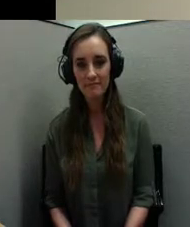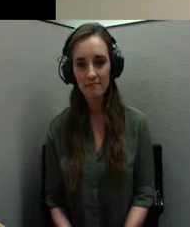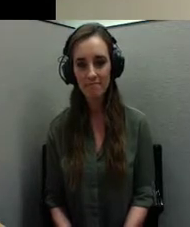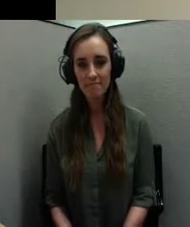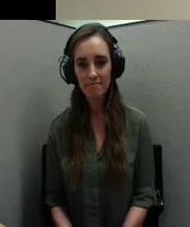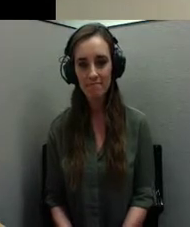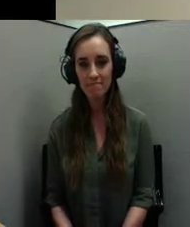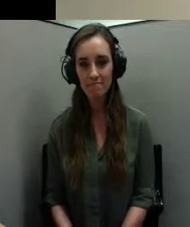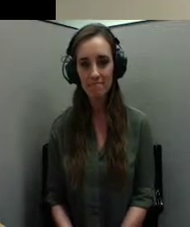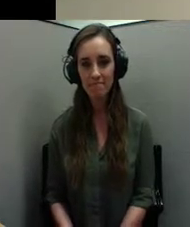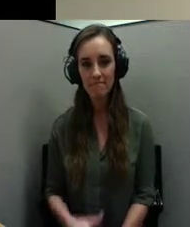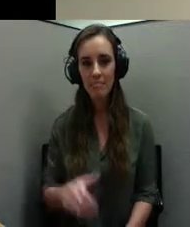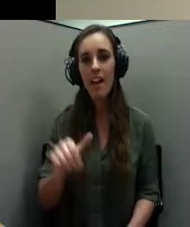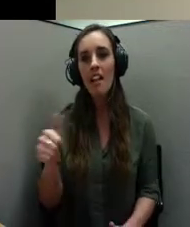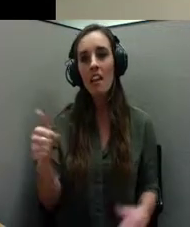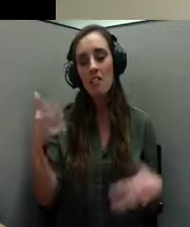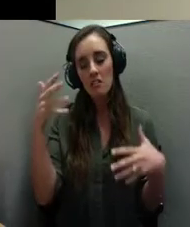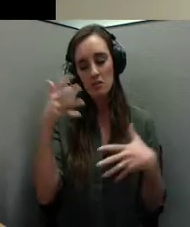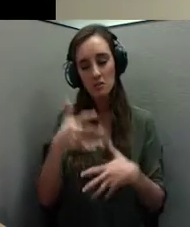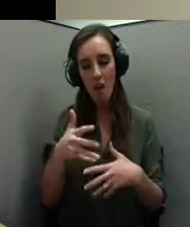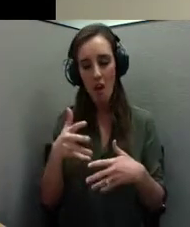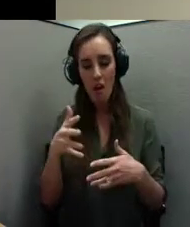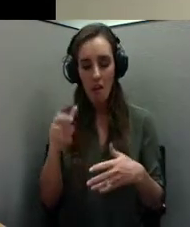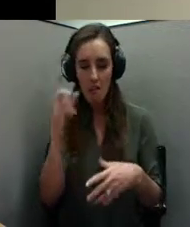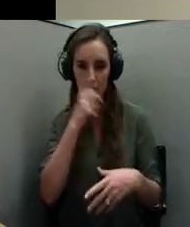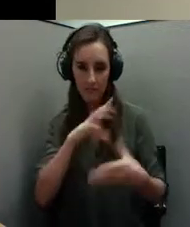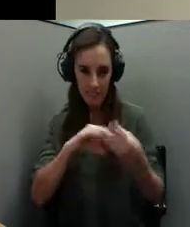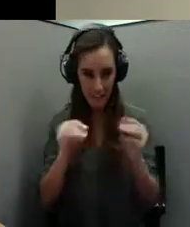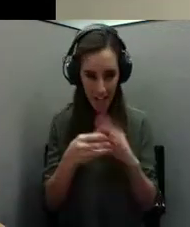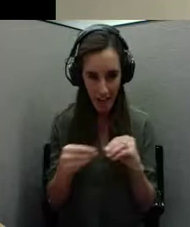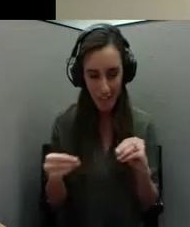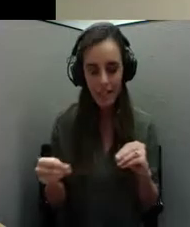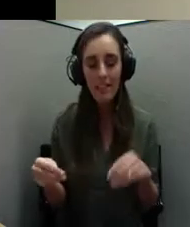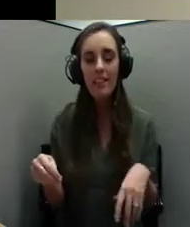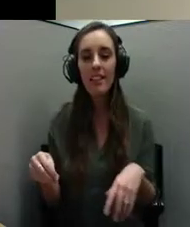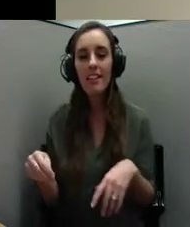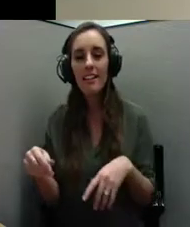another grim fairy tale. It's called The Story That Does Not End.